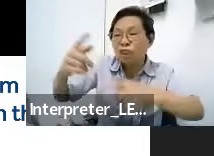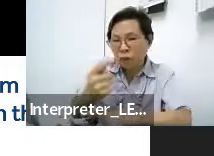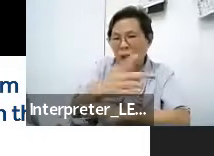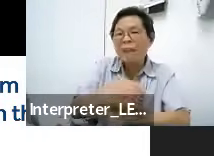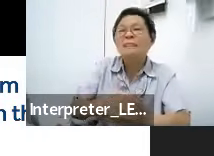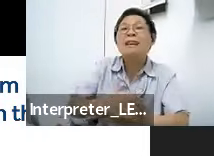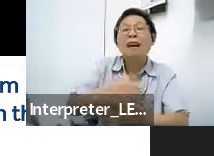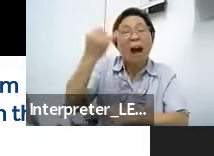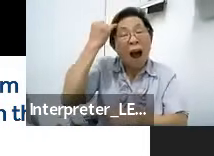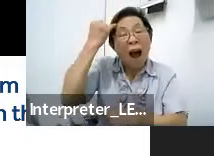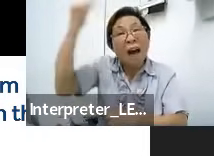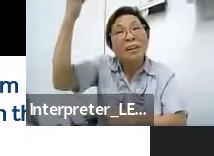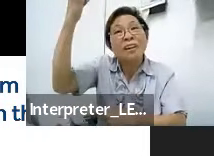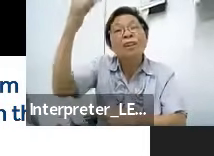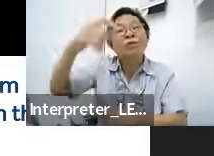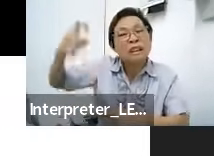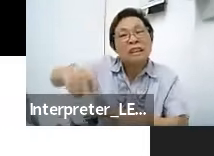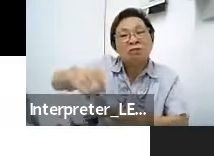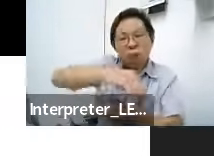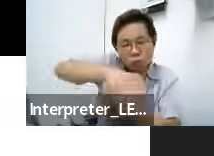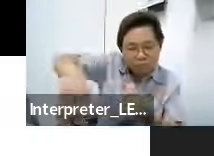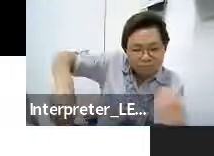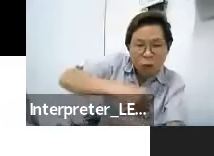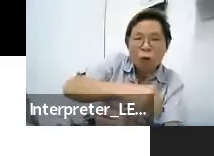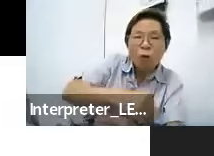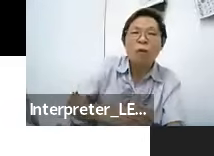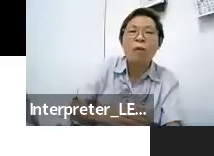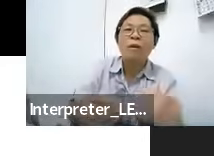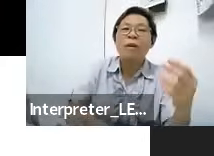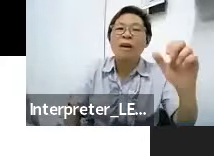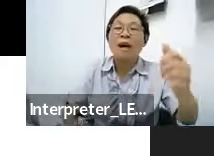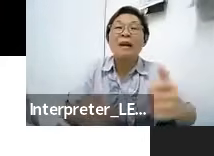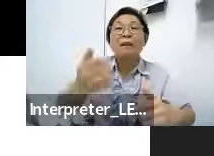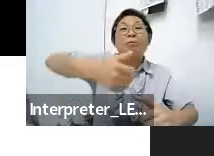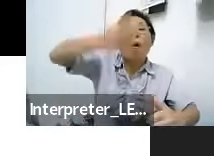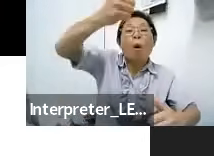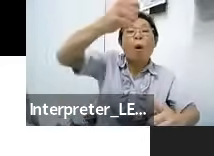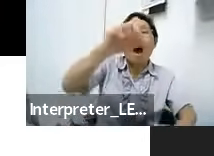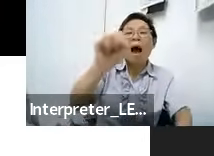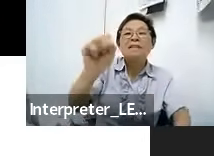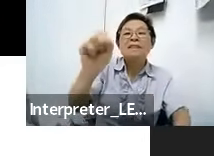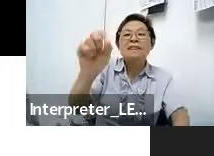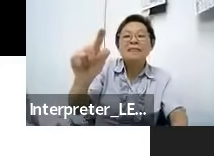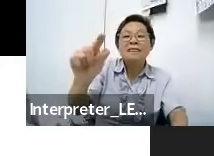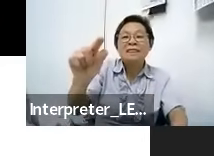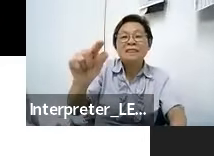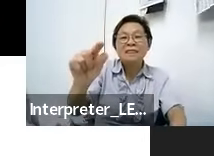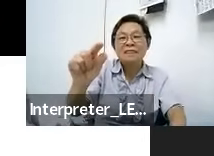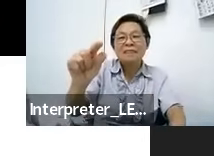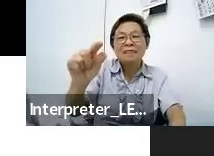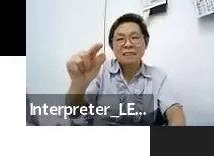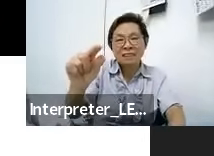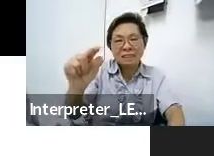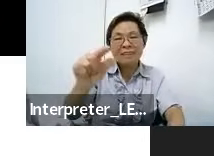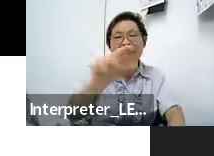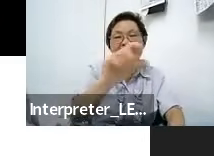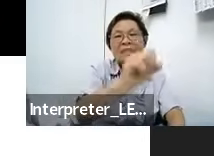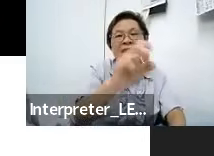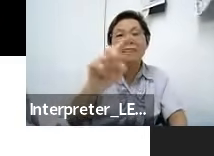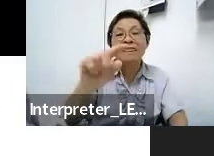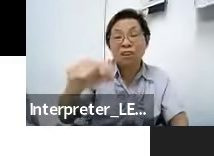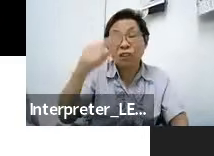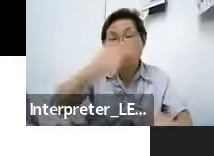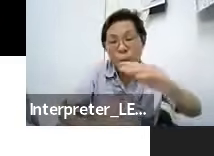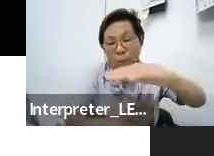transformation. Our focus on key focus on SDG 4 is improve the quality of basic education, but